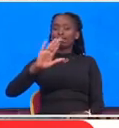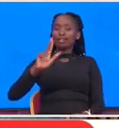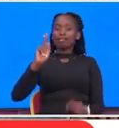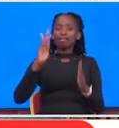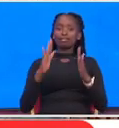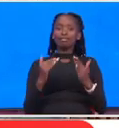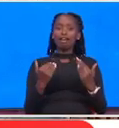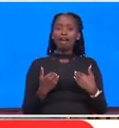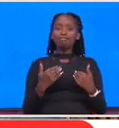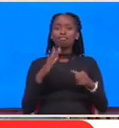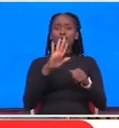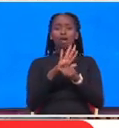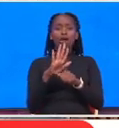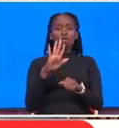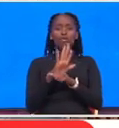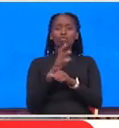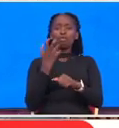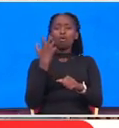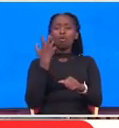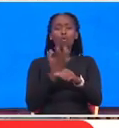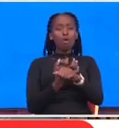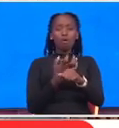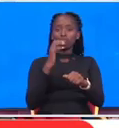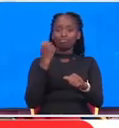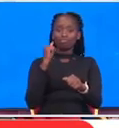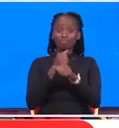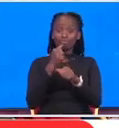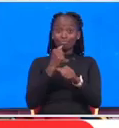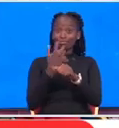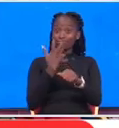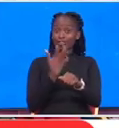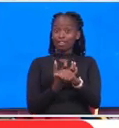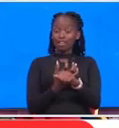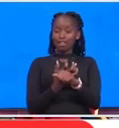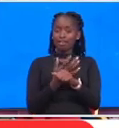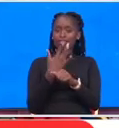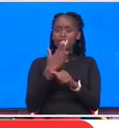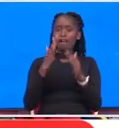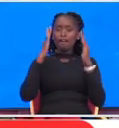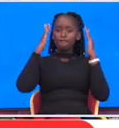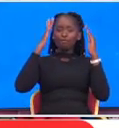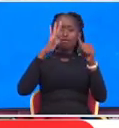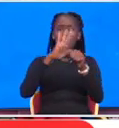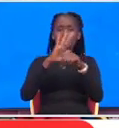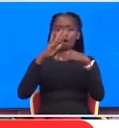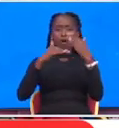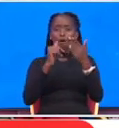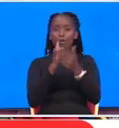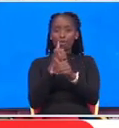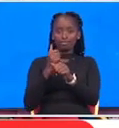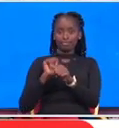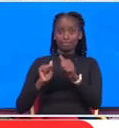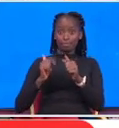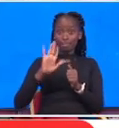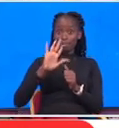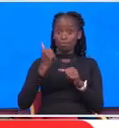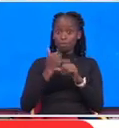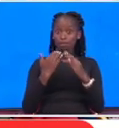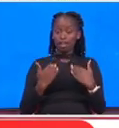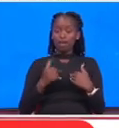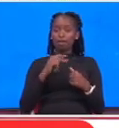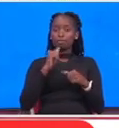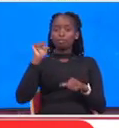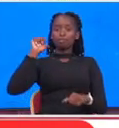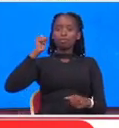bidii. Wakenya ni watu wa adilifu. However, President Ruto urged leaders across the political divide to work with